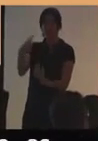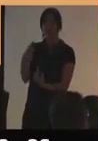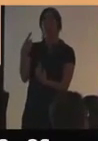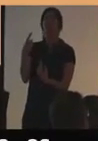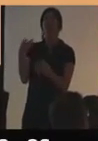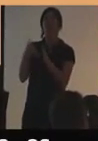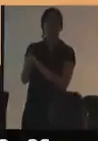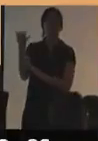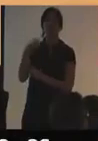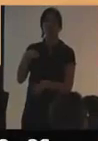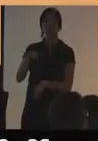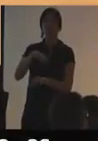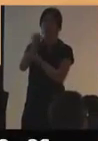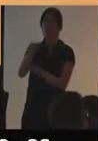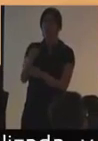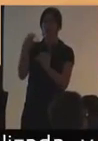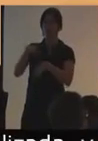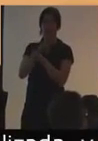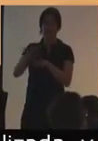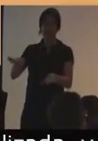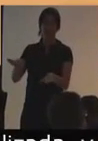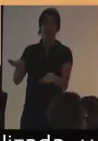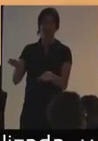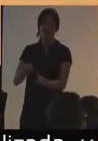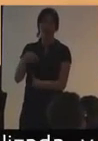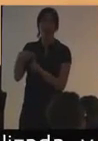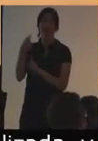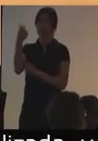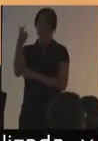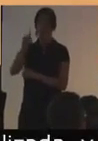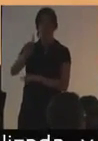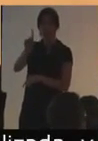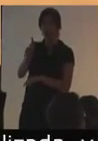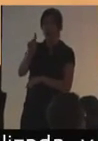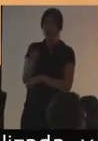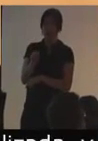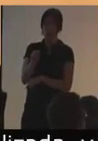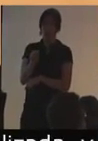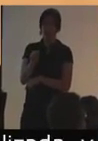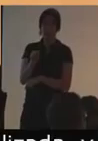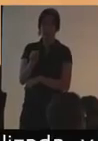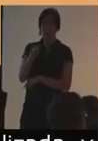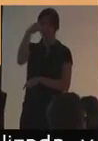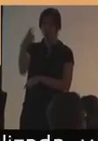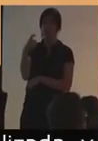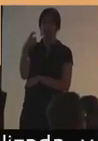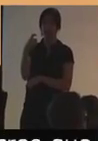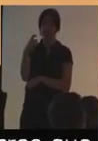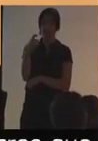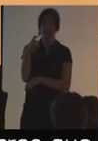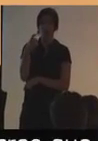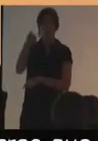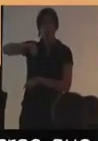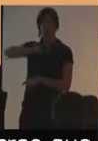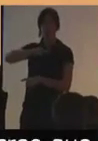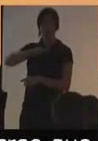is to make this in the most standardized way and at the lowest possible cost, because I think that